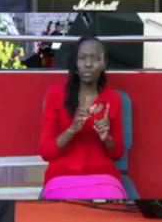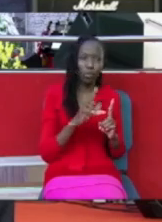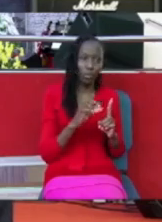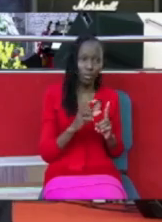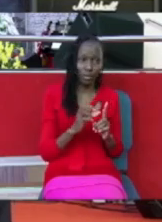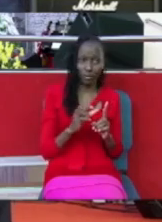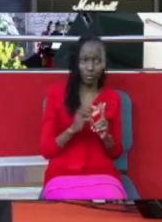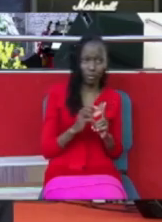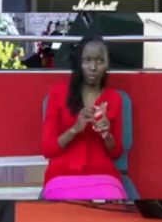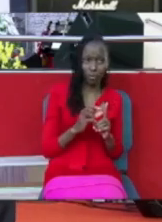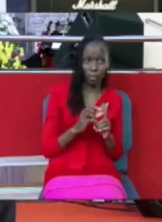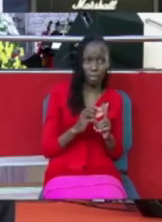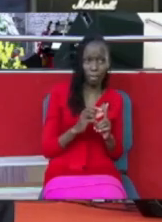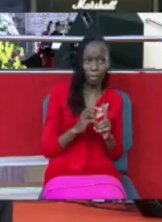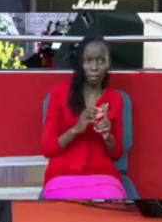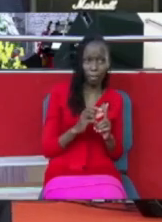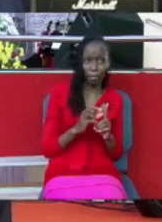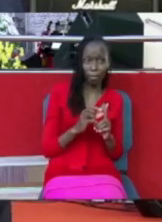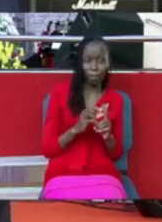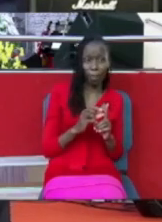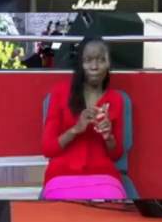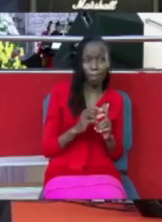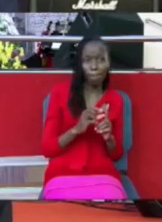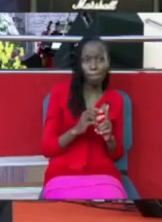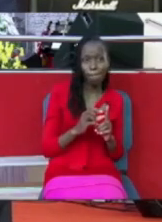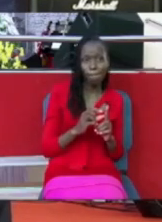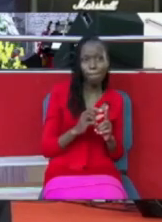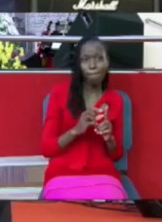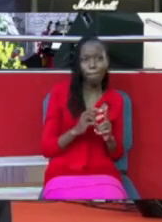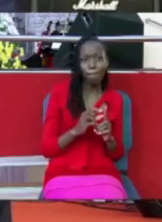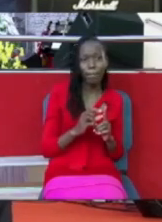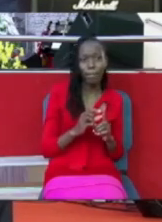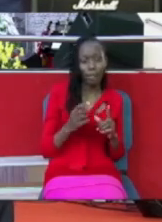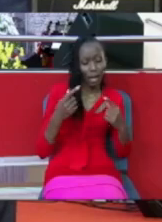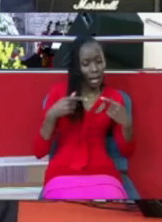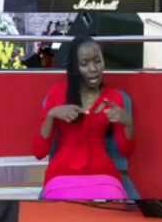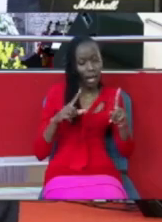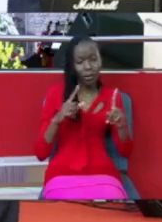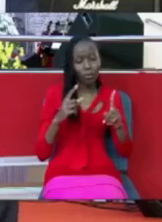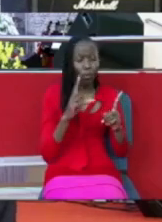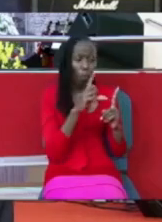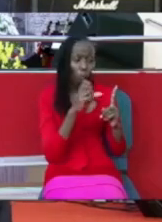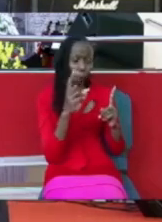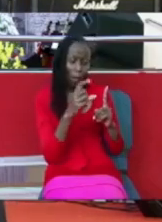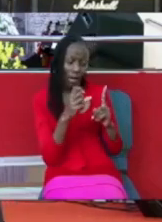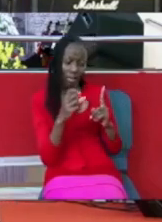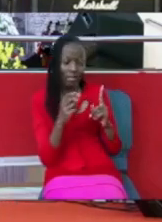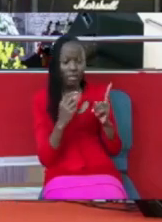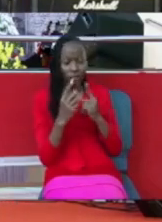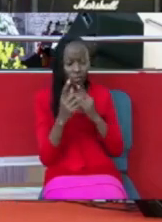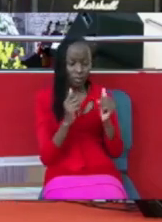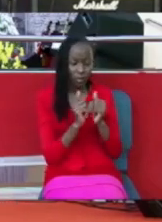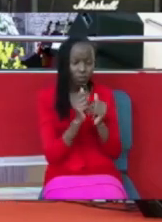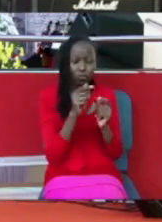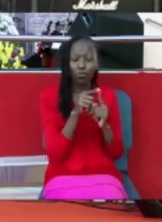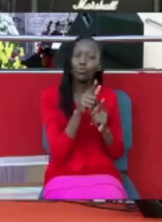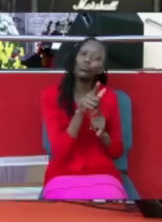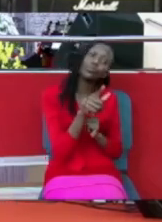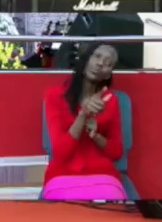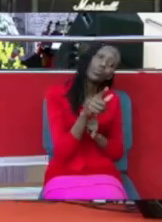meditation. Usisha na uingiane na neno na hiyo ndiyo kutafakari. Allow the word to speak to you. Ebu, ruhusu neno